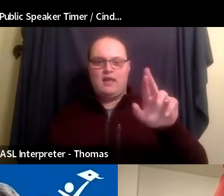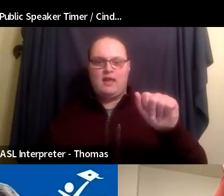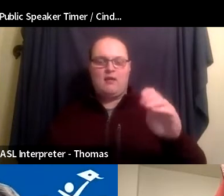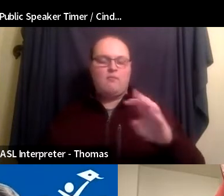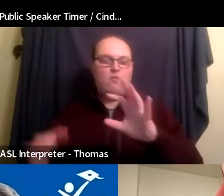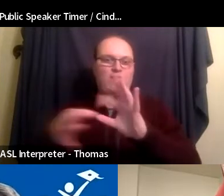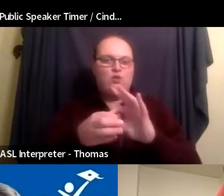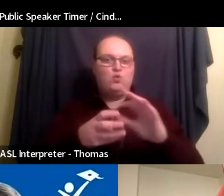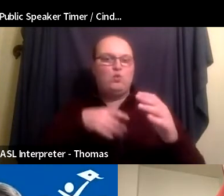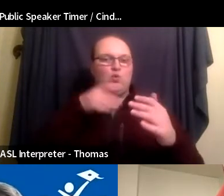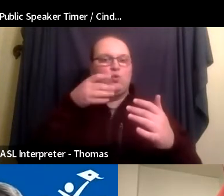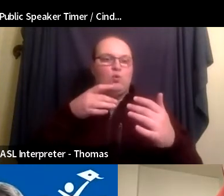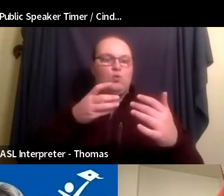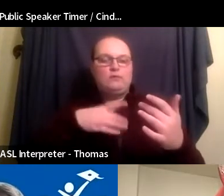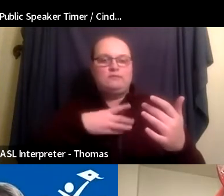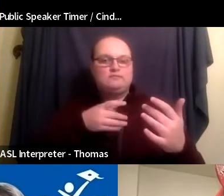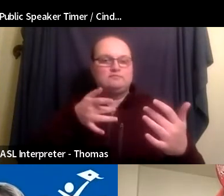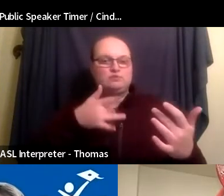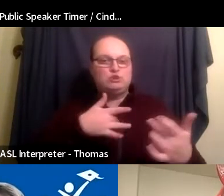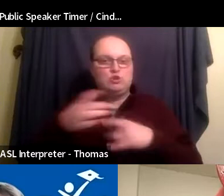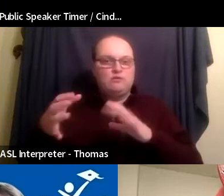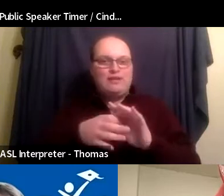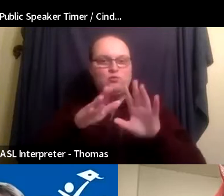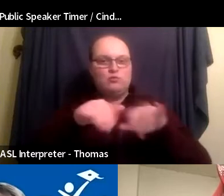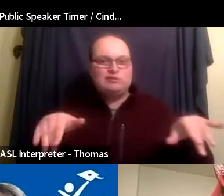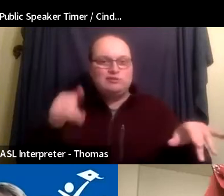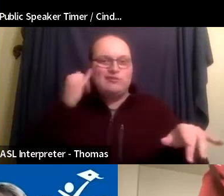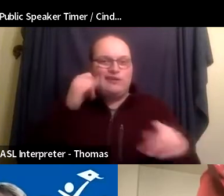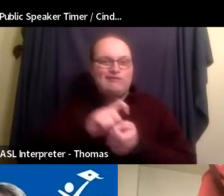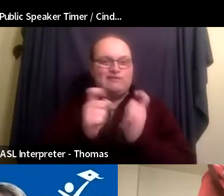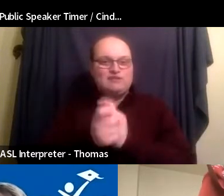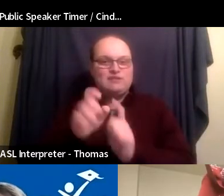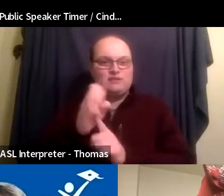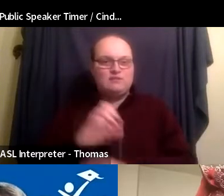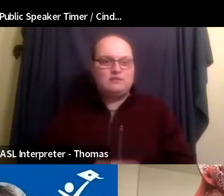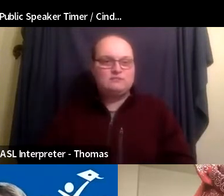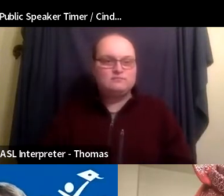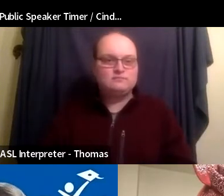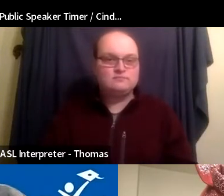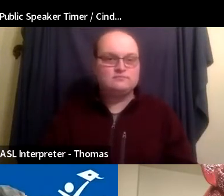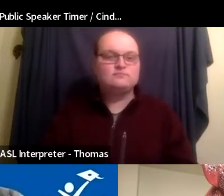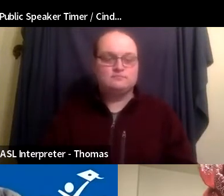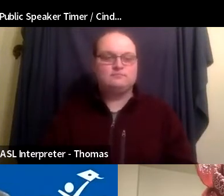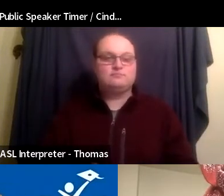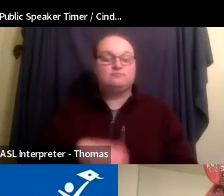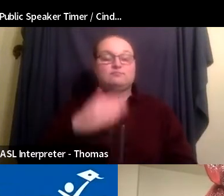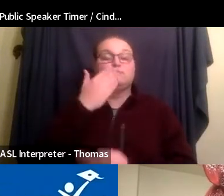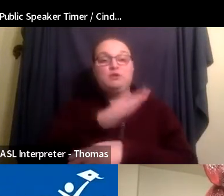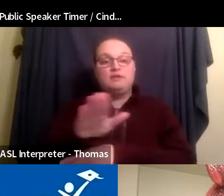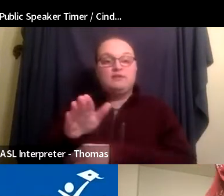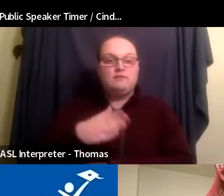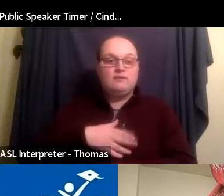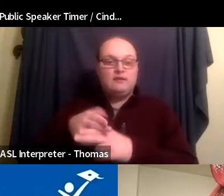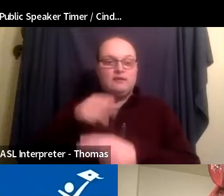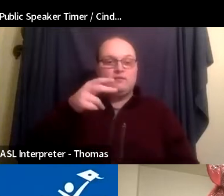lives caused by displacement and school change. Good evening. Thank you so much. I'm Mrs. Hines